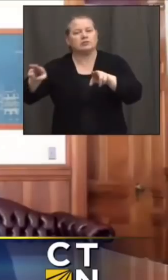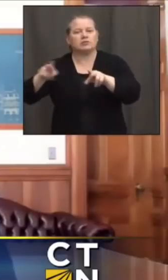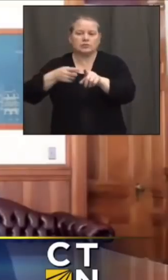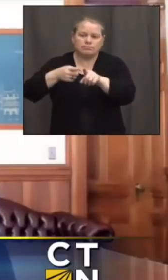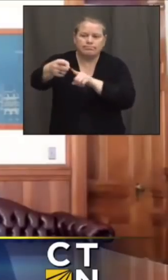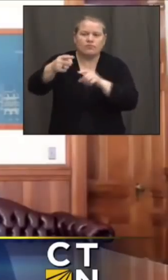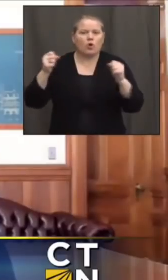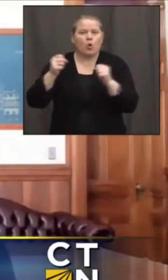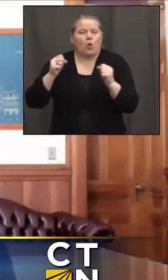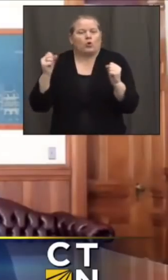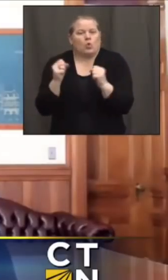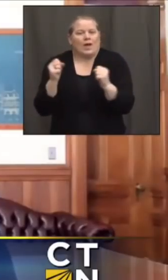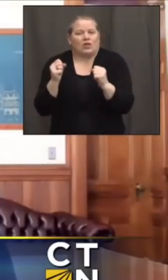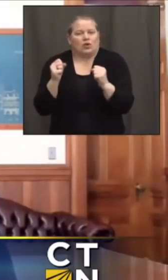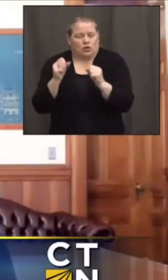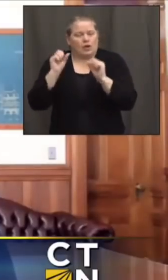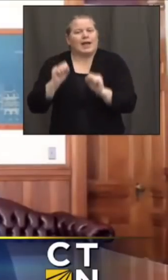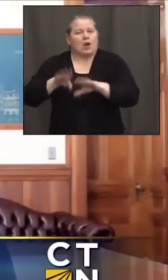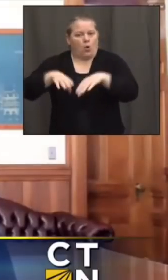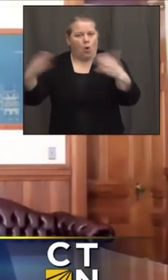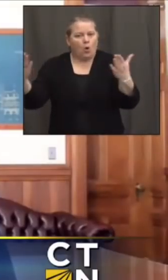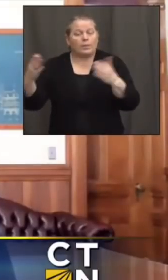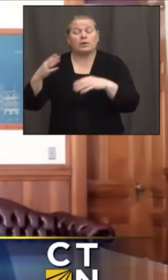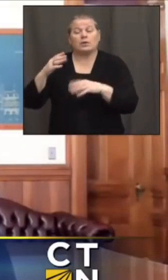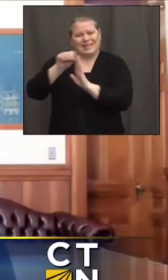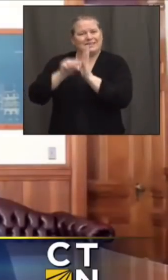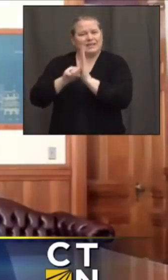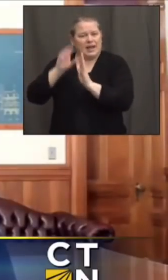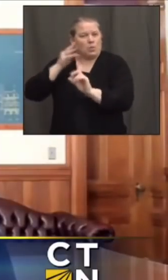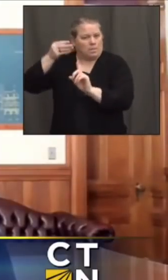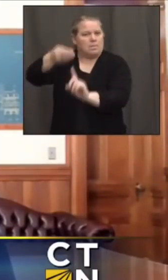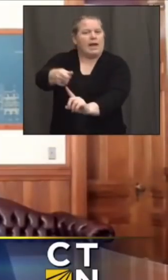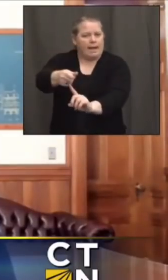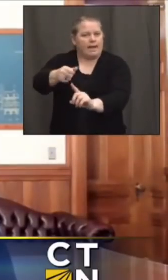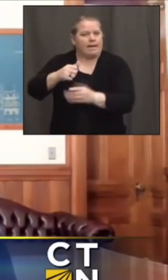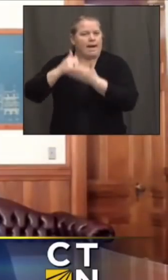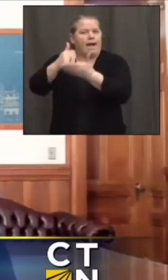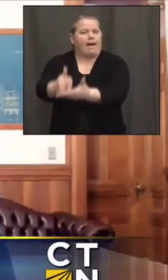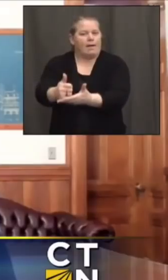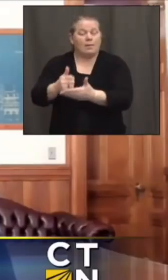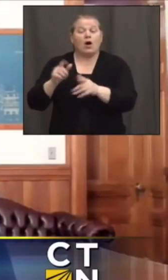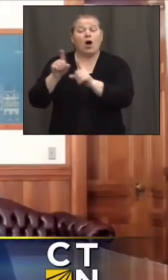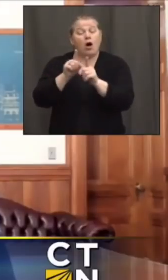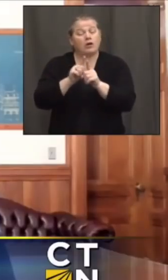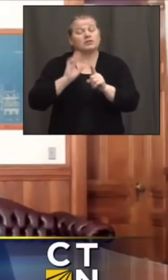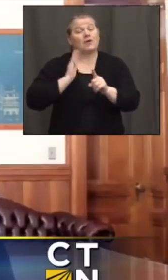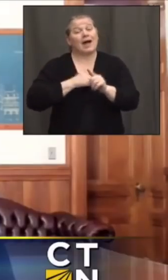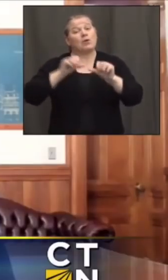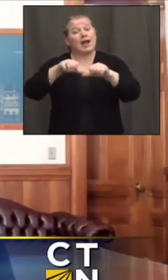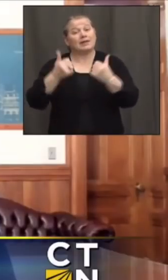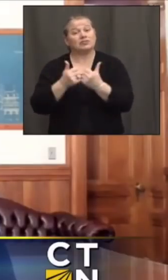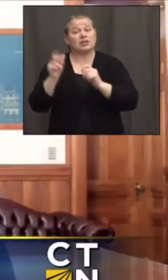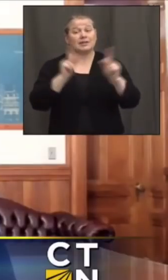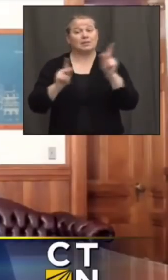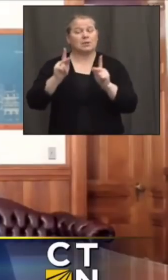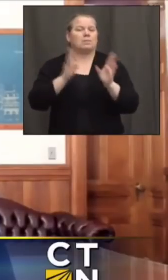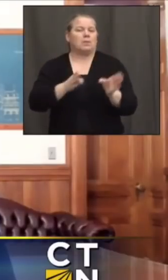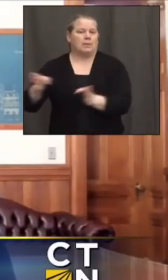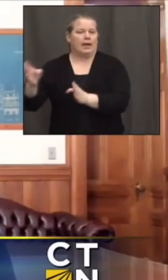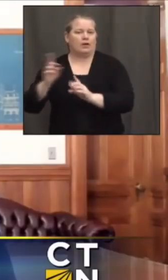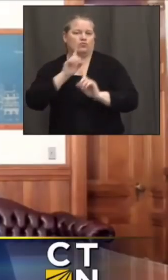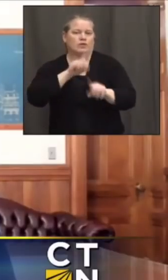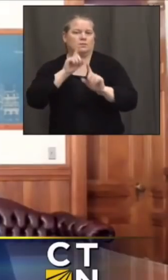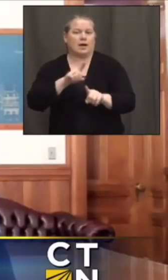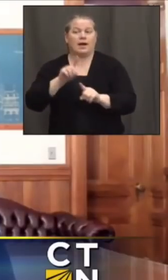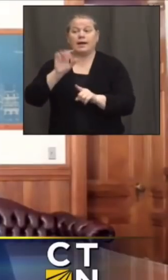that effort. It also gets all of our agencies and the appropriate people within our agencies to be prepared to respond to